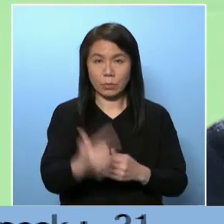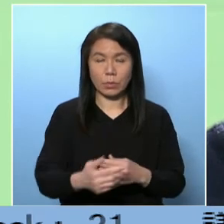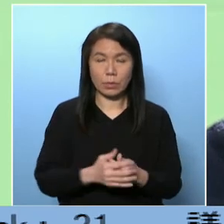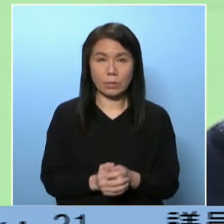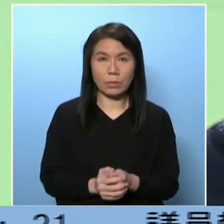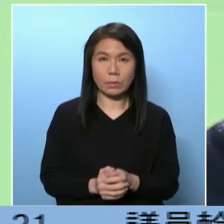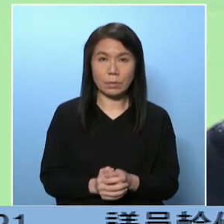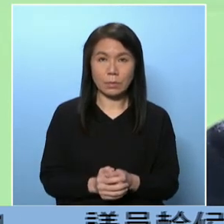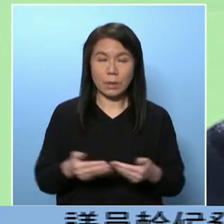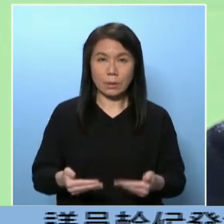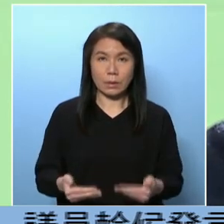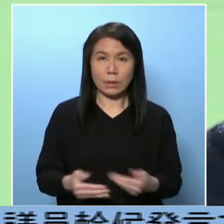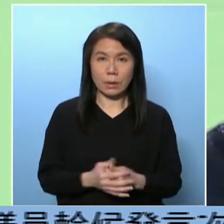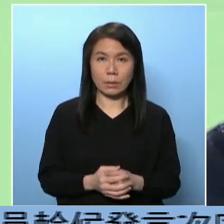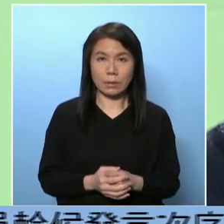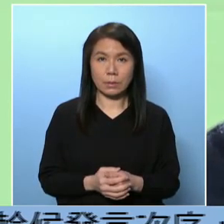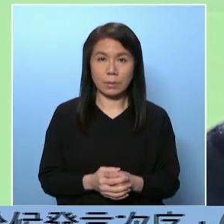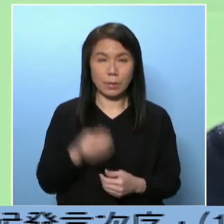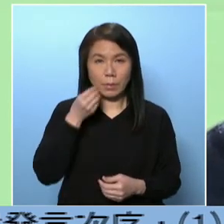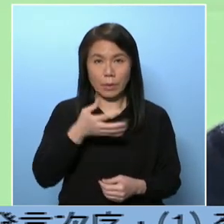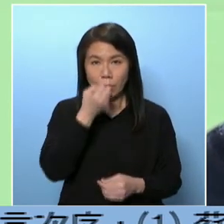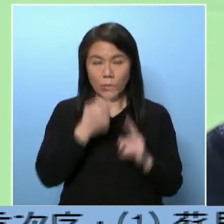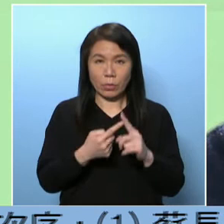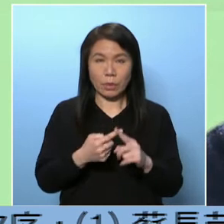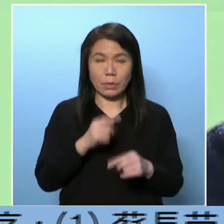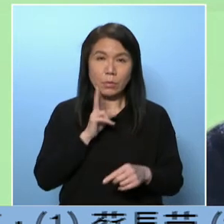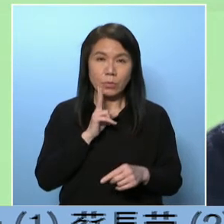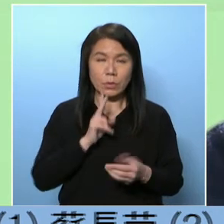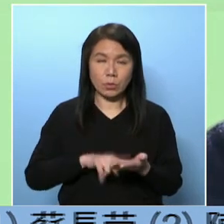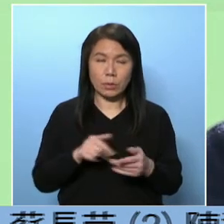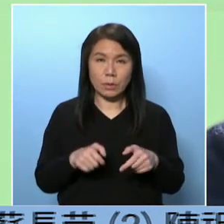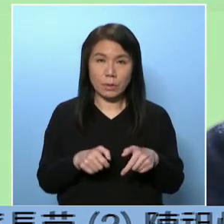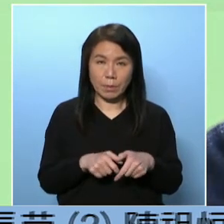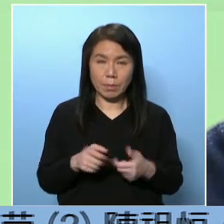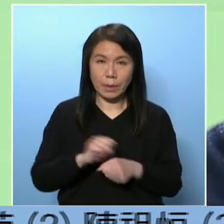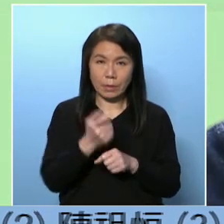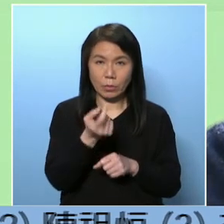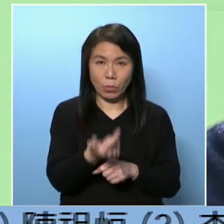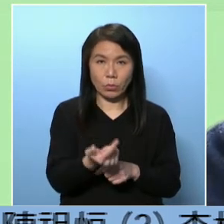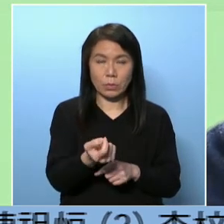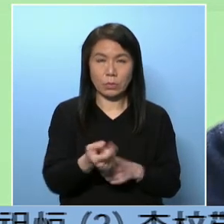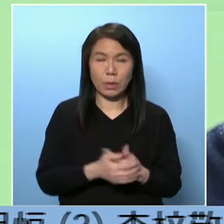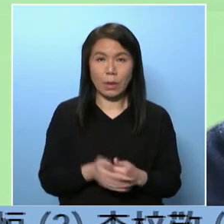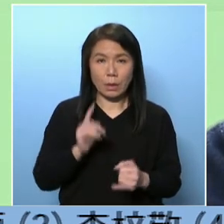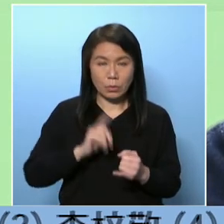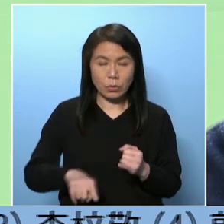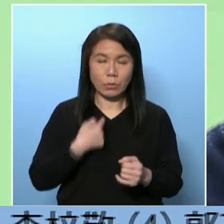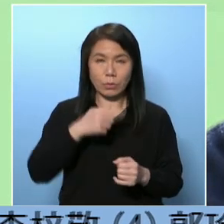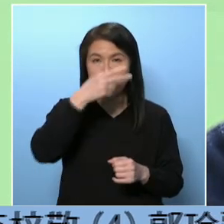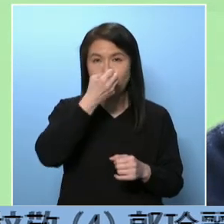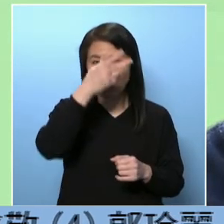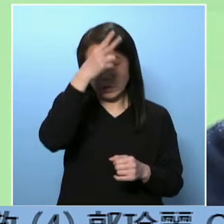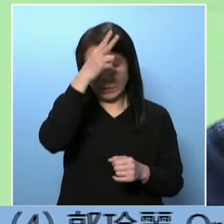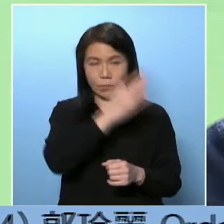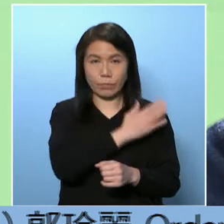huge improvement in the supplies. Well, that would restore our confidence slightly.